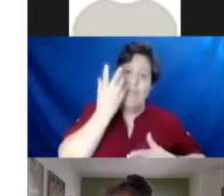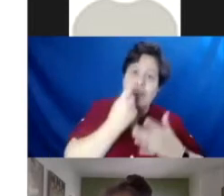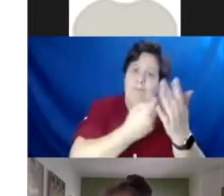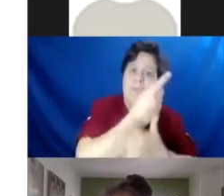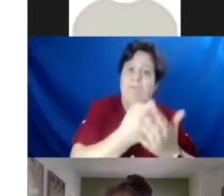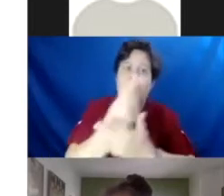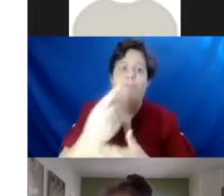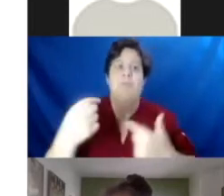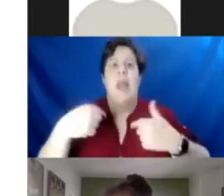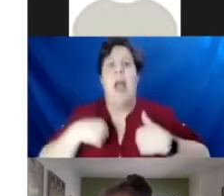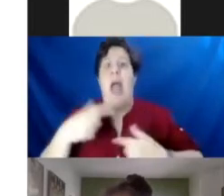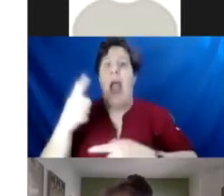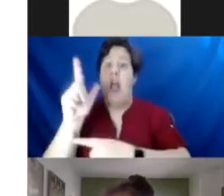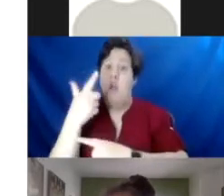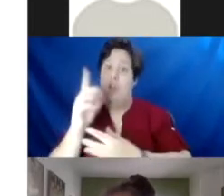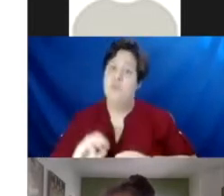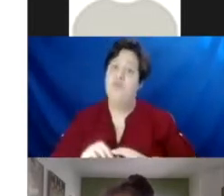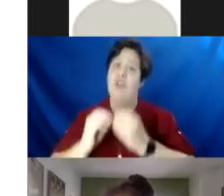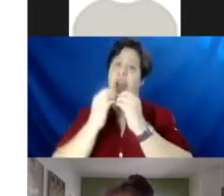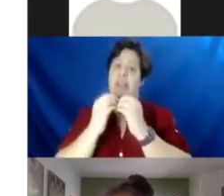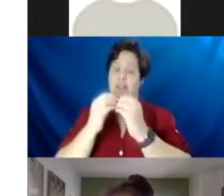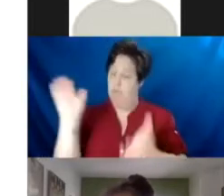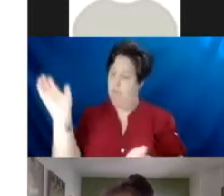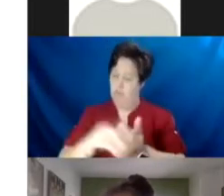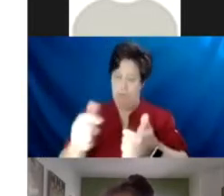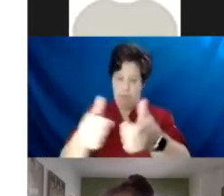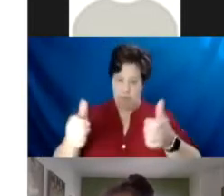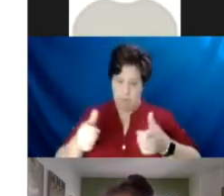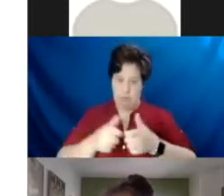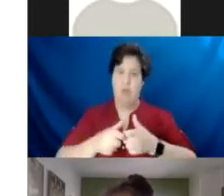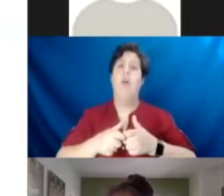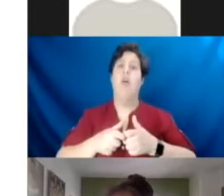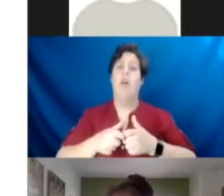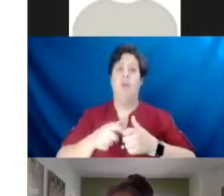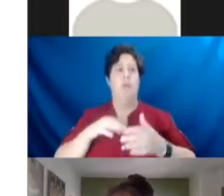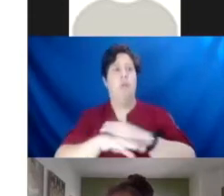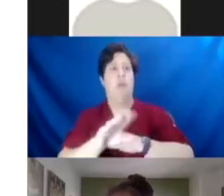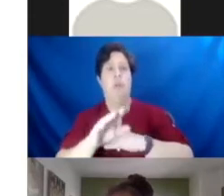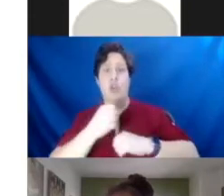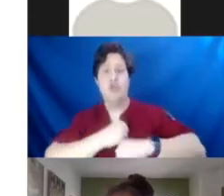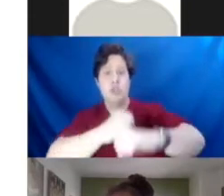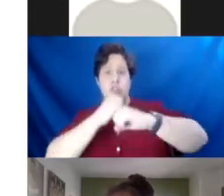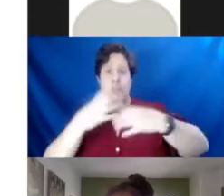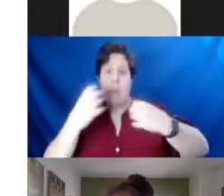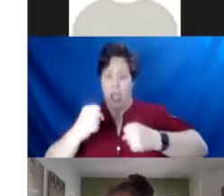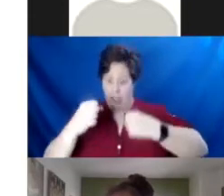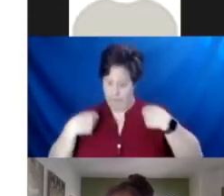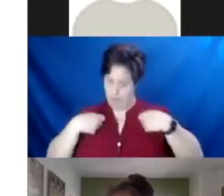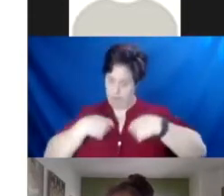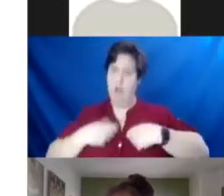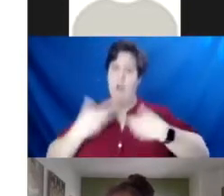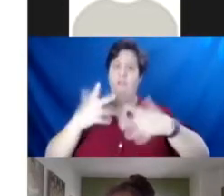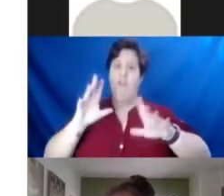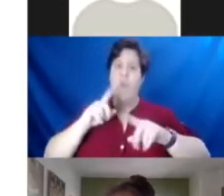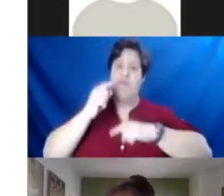creative kit lands on your doormat. You leave your house and a street sweeper is wearing a coat designed by local creatives and made from recycled